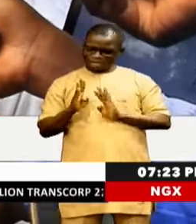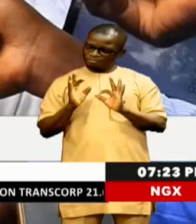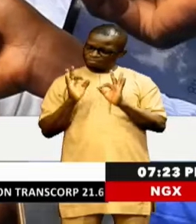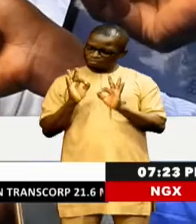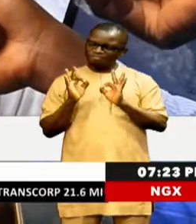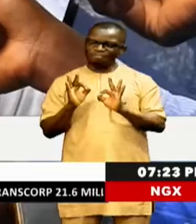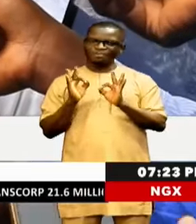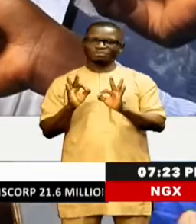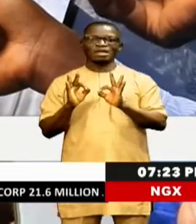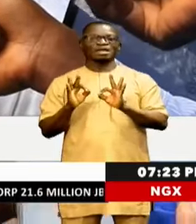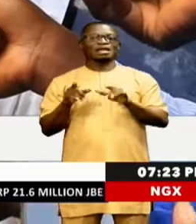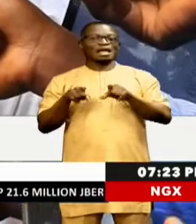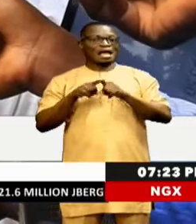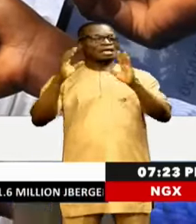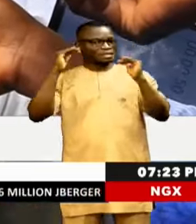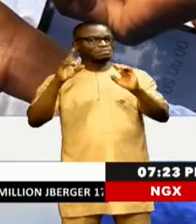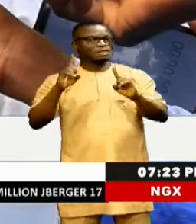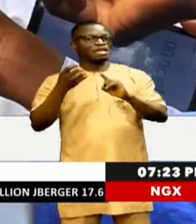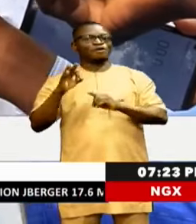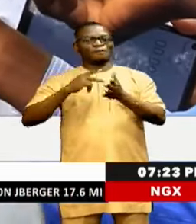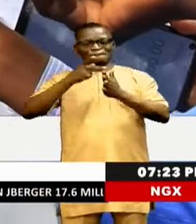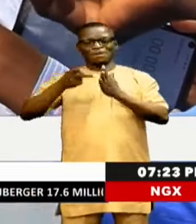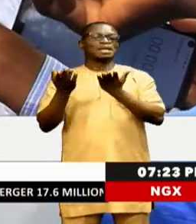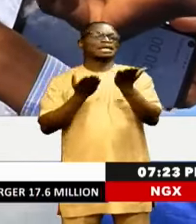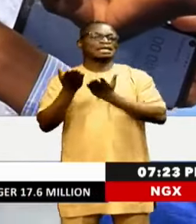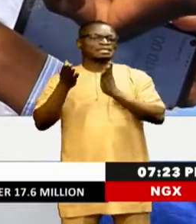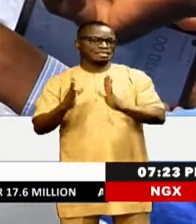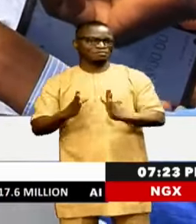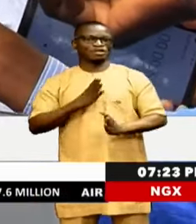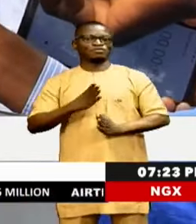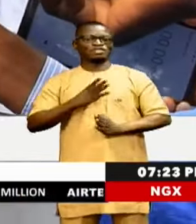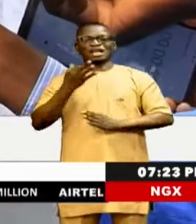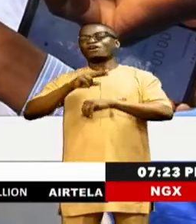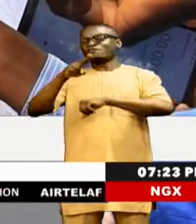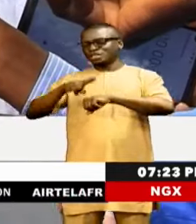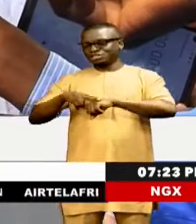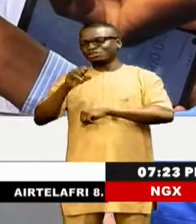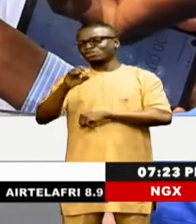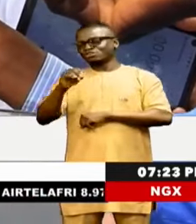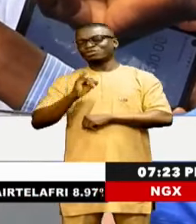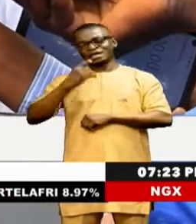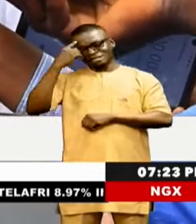manner. As expected of the public service officers of the nation. So I think